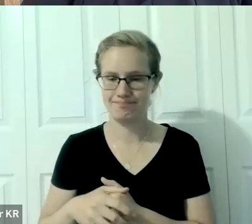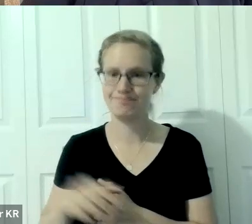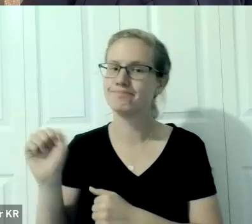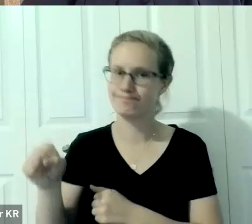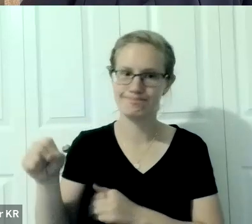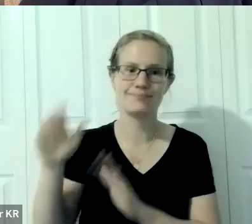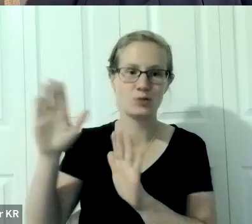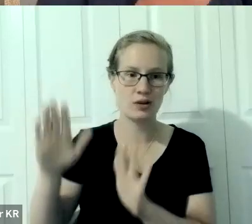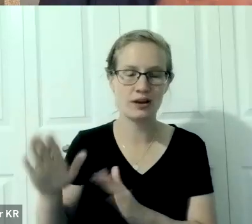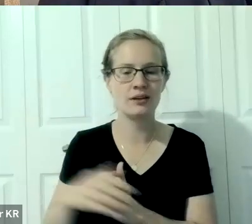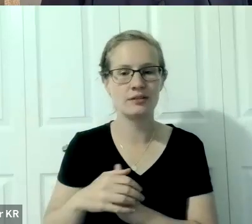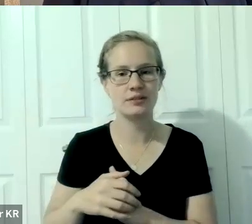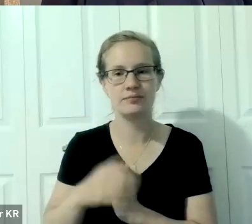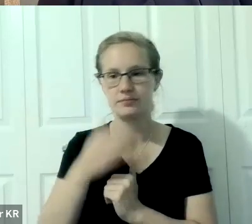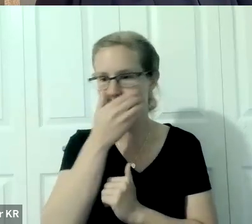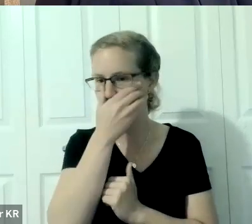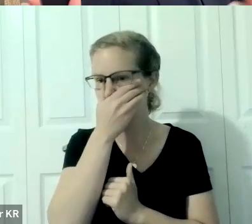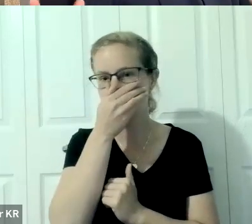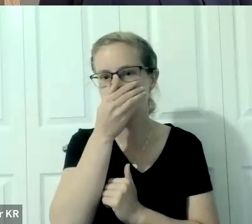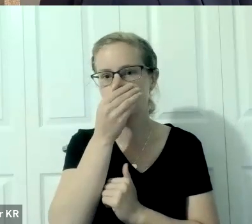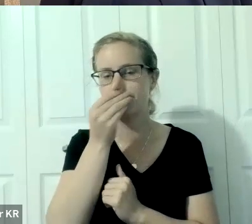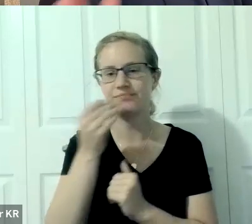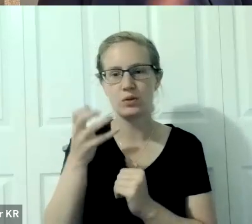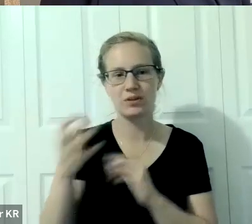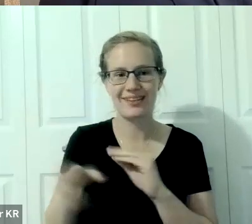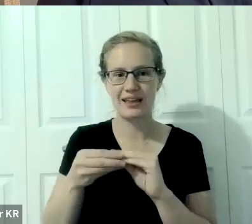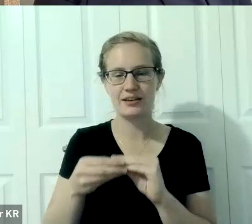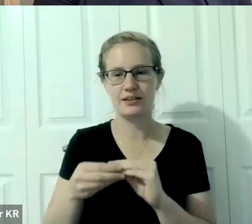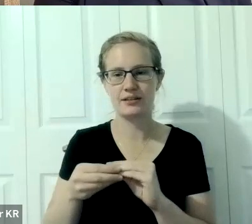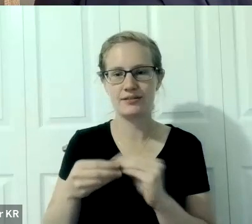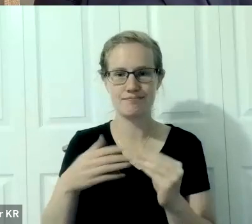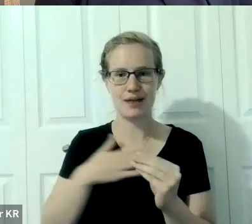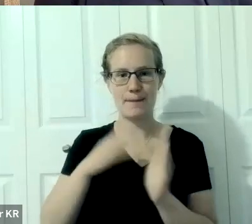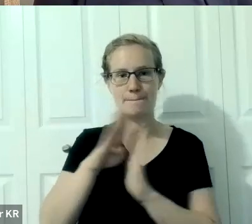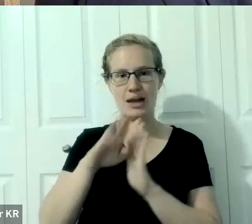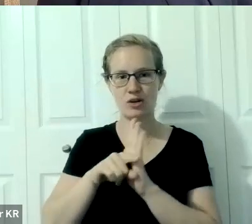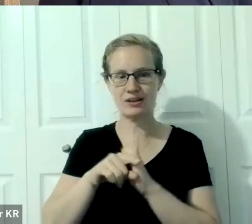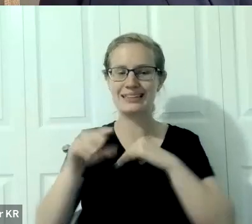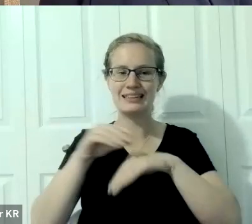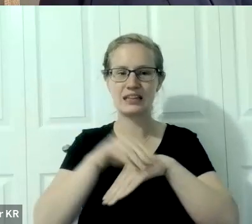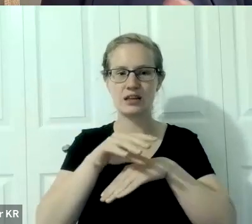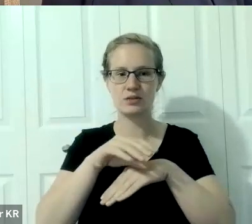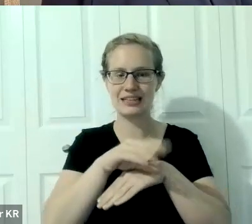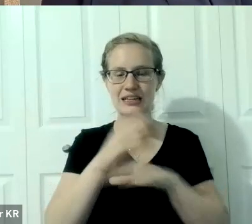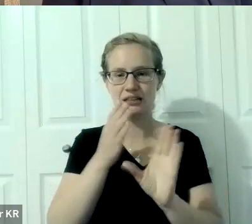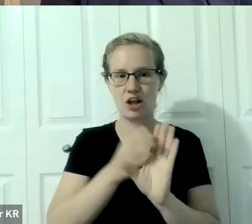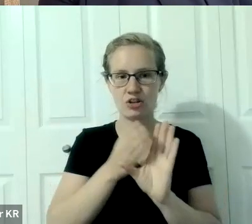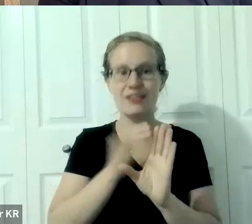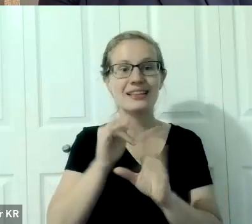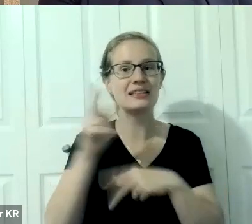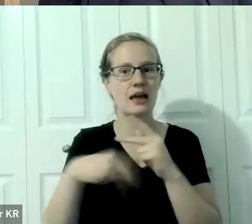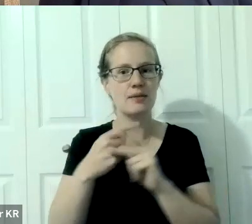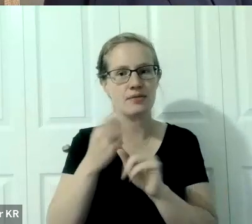that's great. I think one thing I'd like to add from, I have a background in counseling psychology, which is a type of psychology